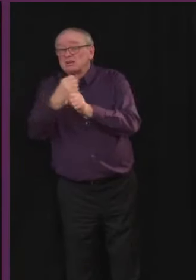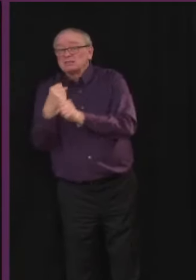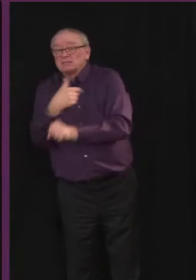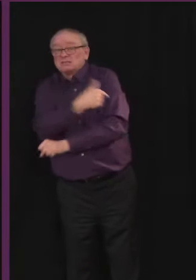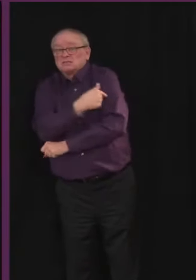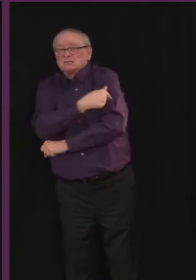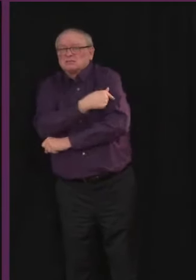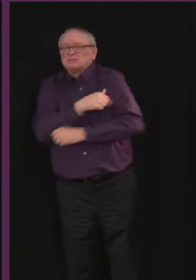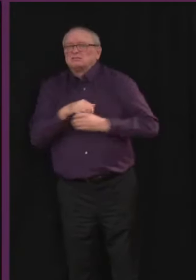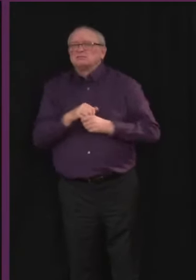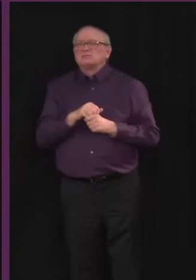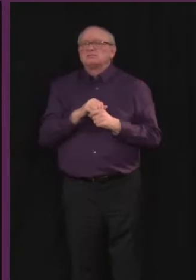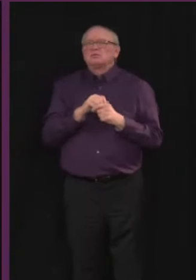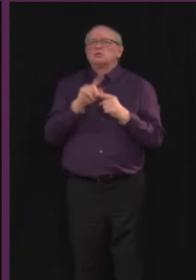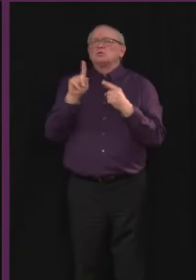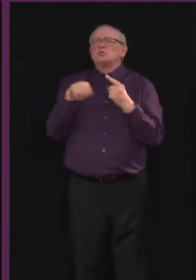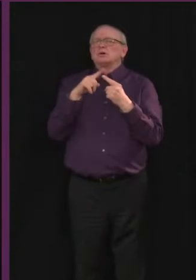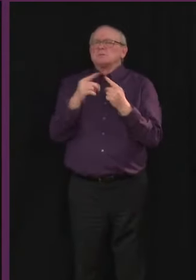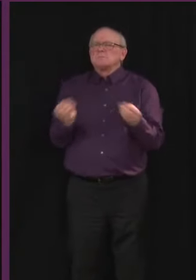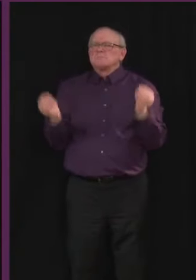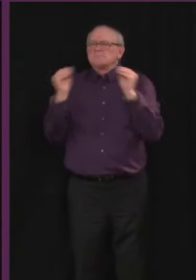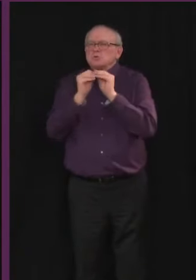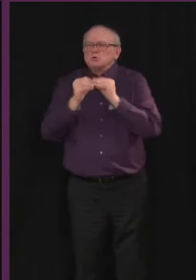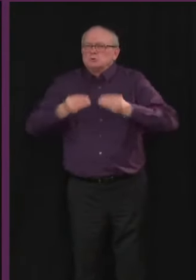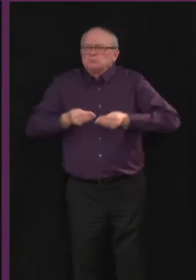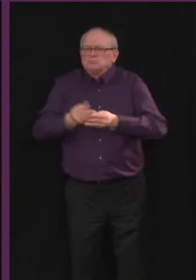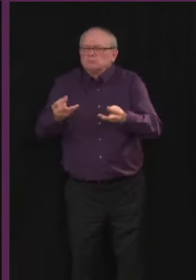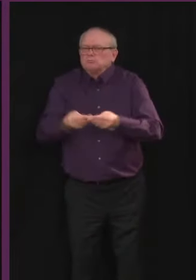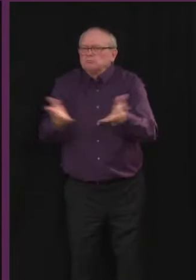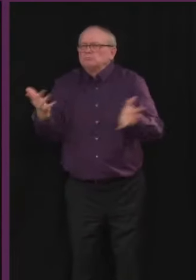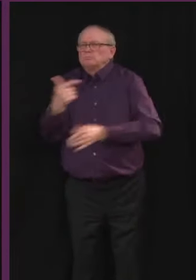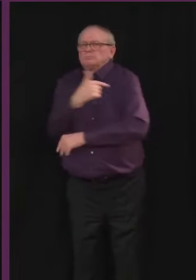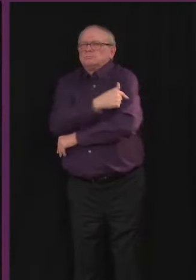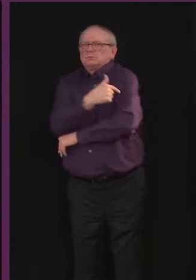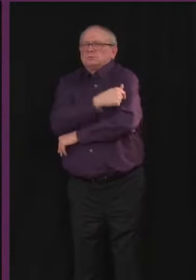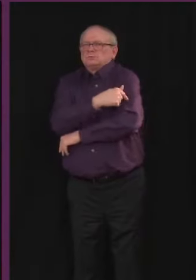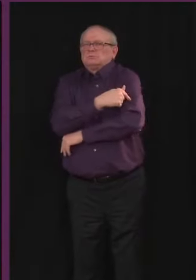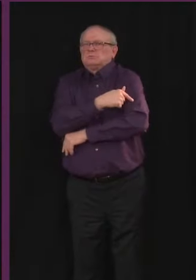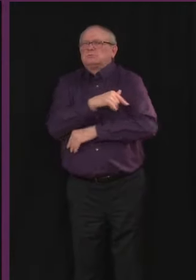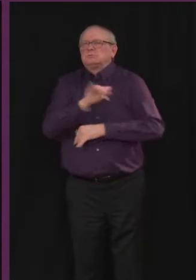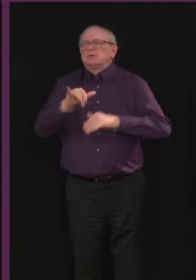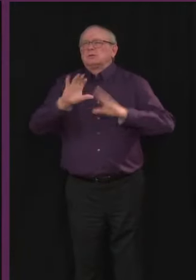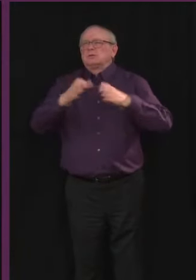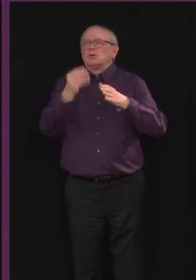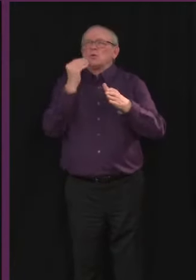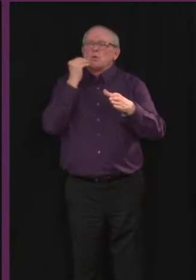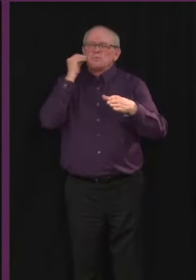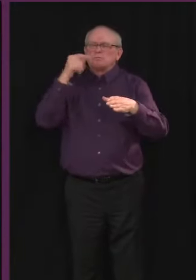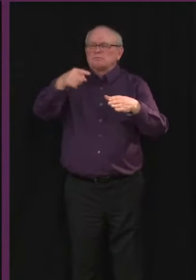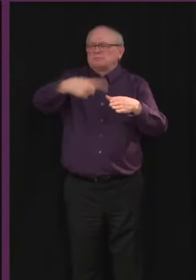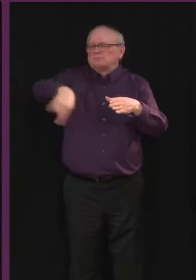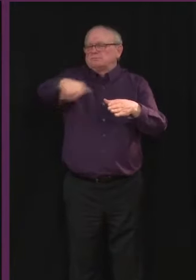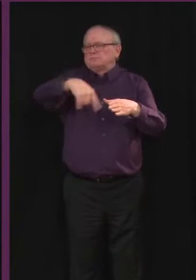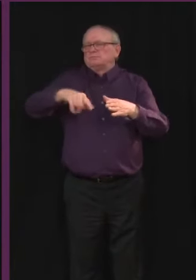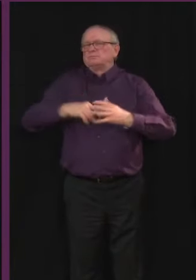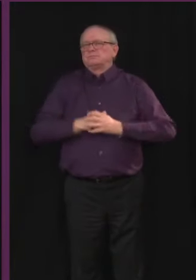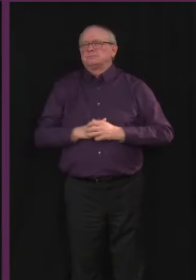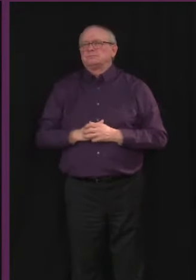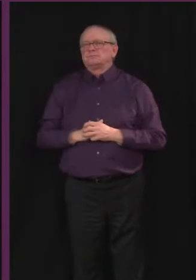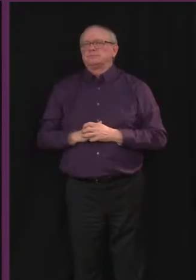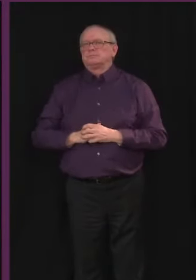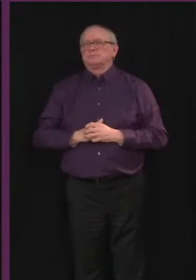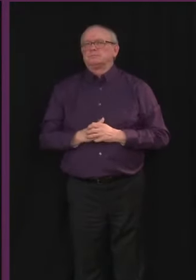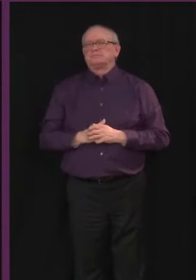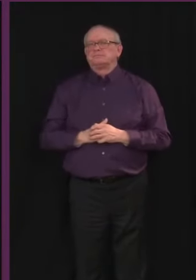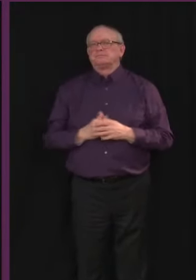The first question was about the percentage of residents or their surrogate decision makers who are declining vaccine. And we